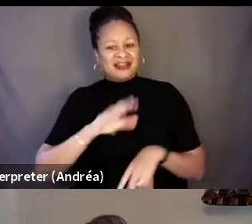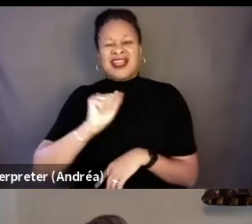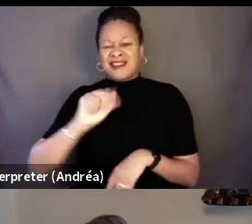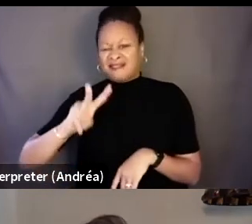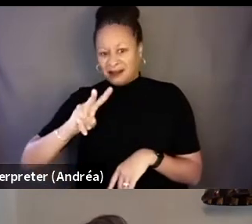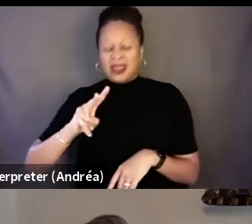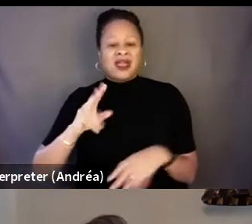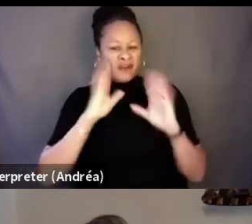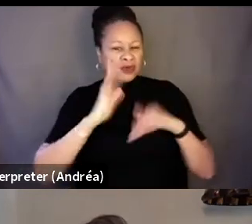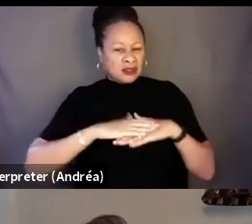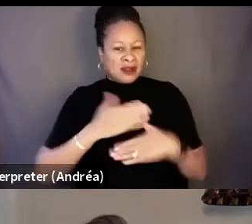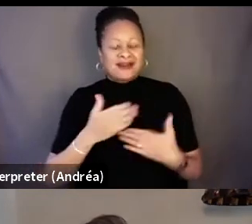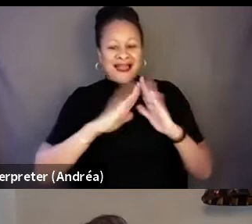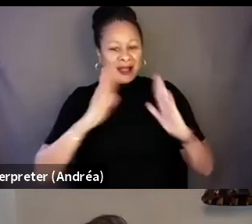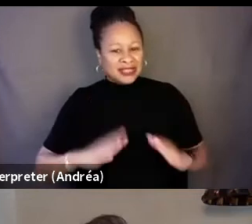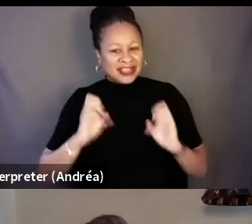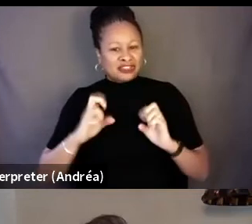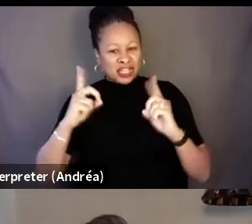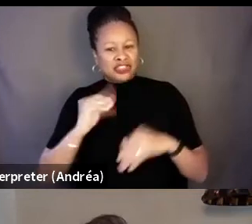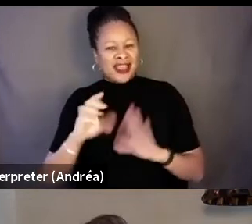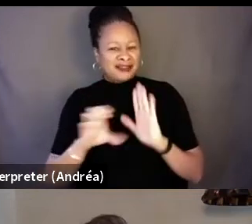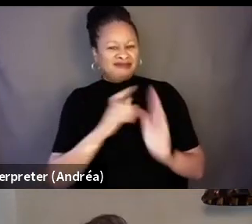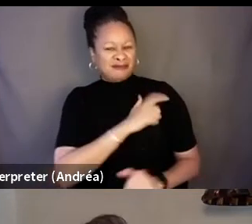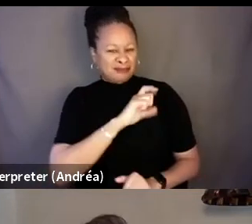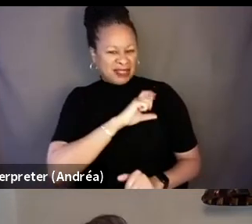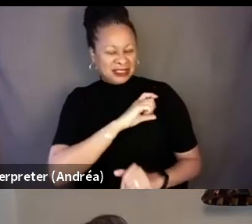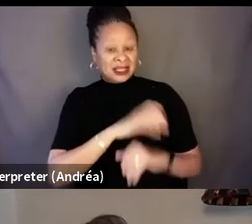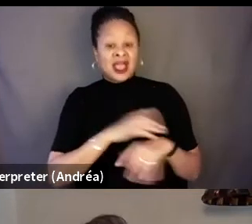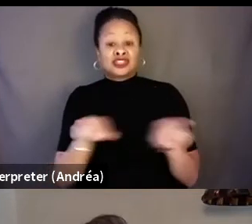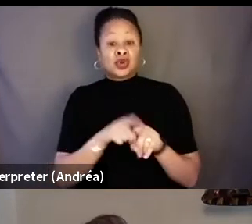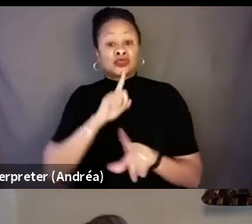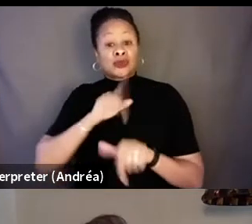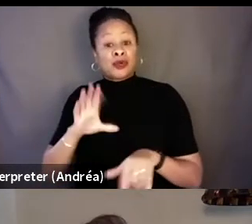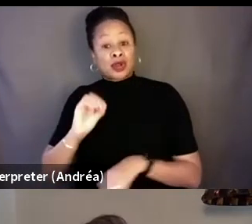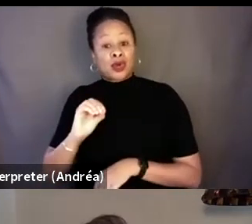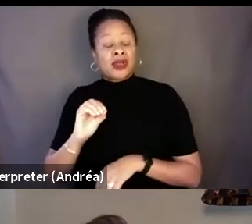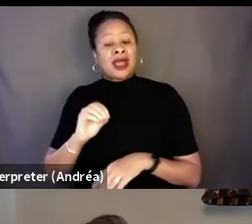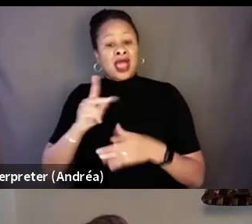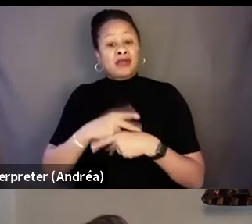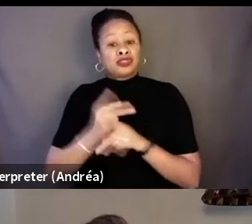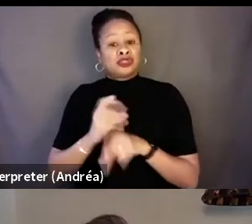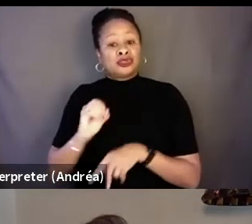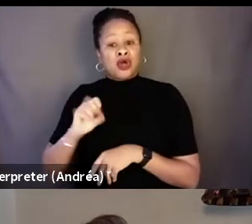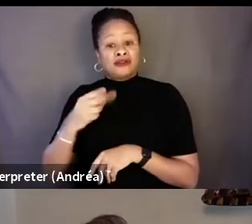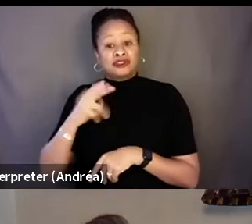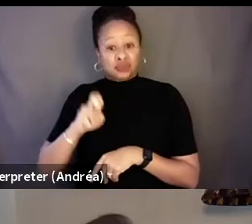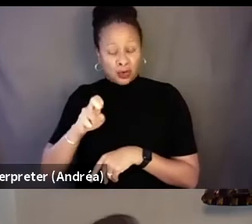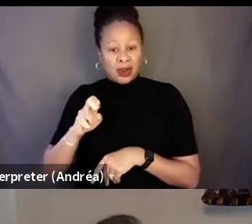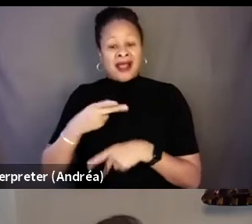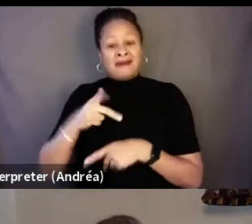and law enforcement. Emily previously co-reported and produced the offshore podcast from